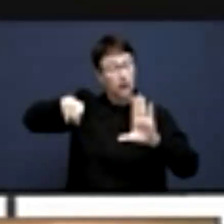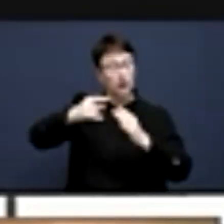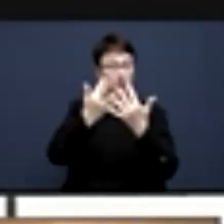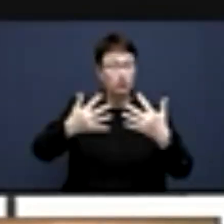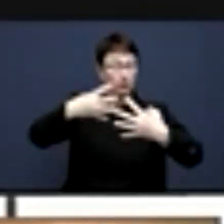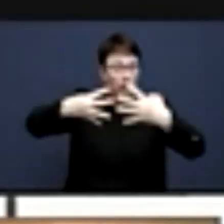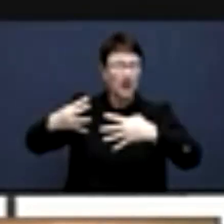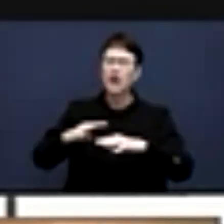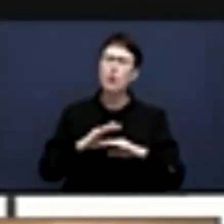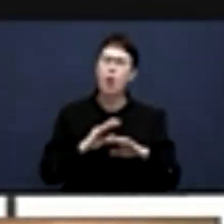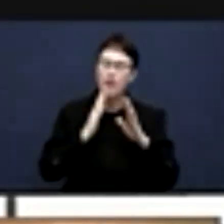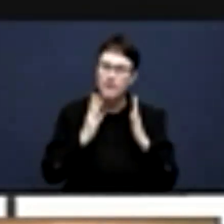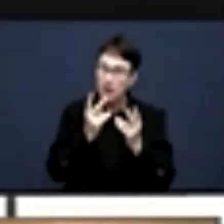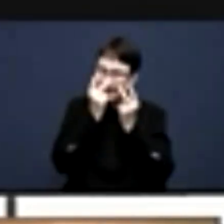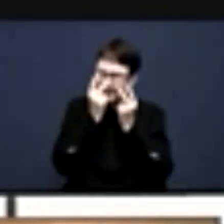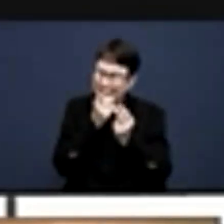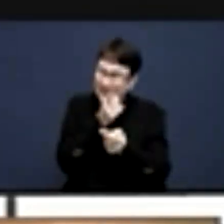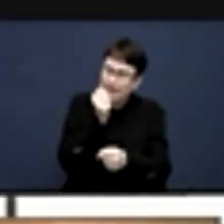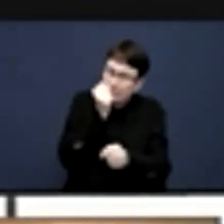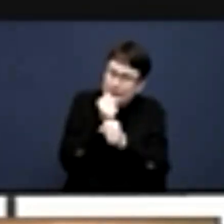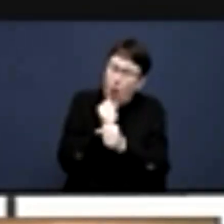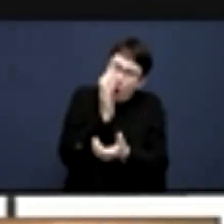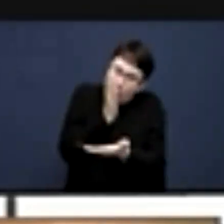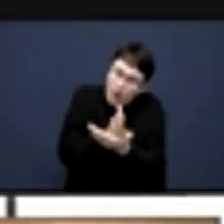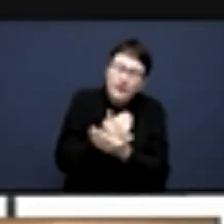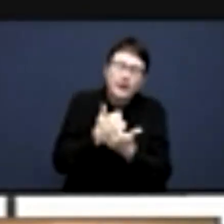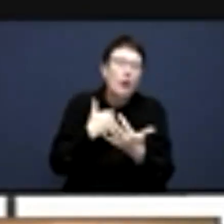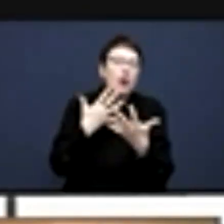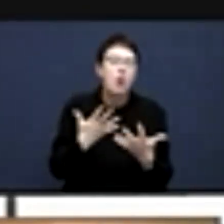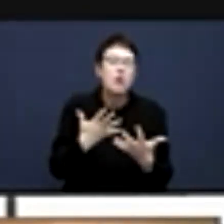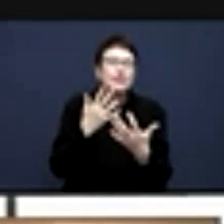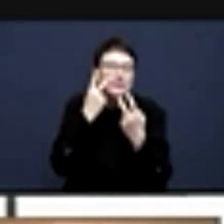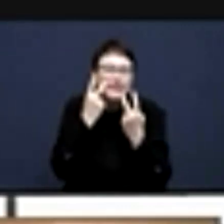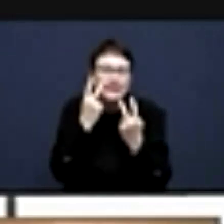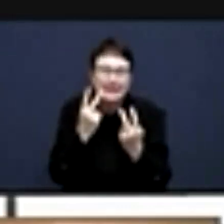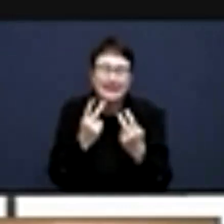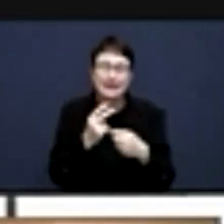maintain, but we want to hone down to the ones that really give value.